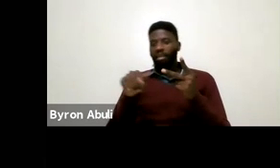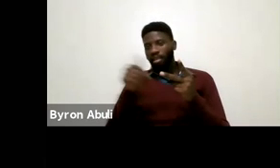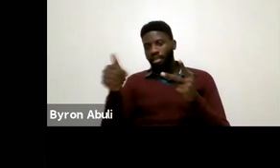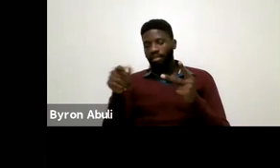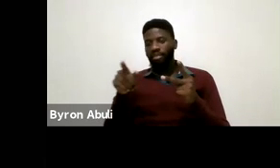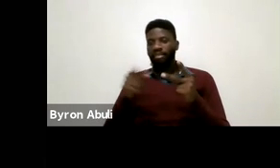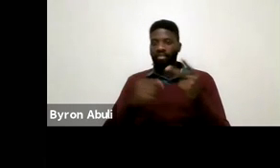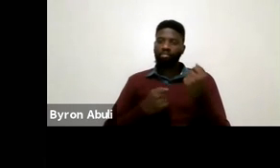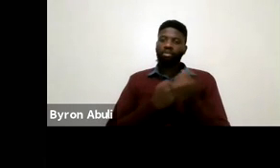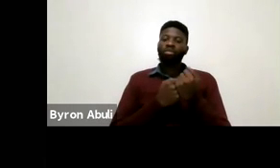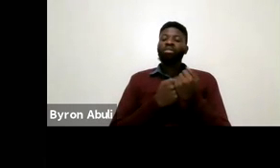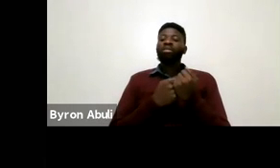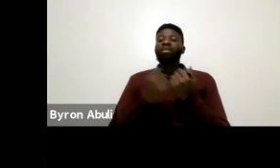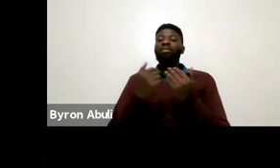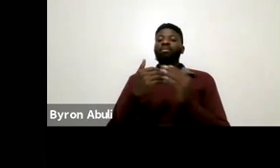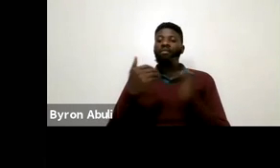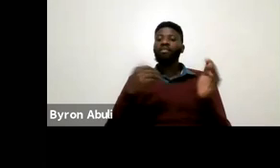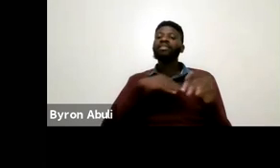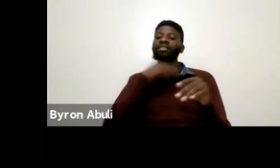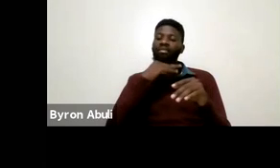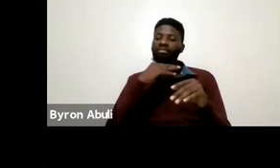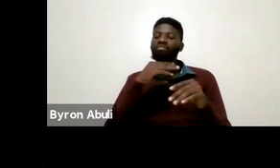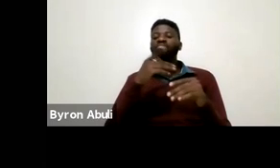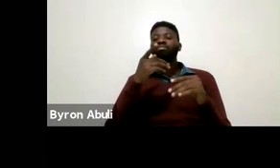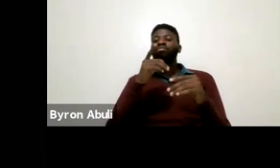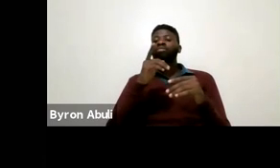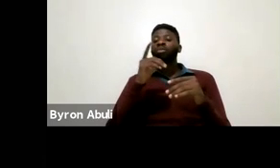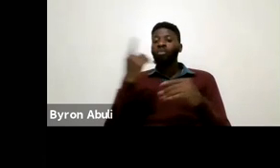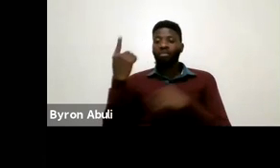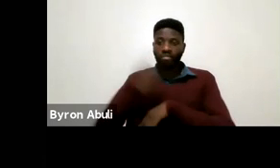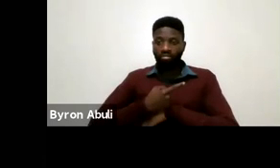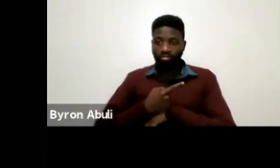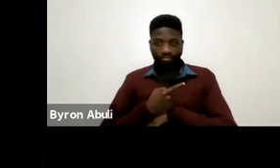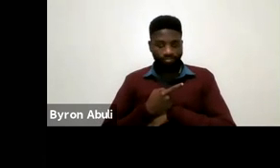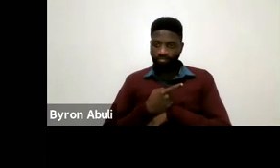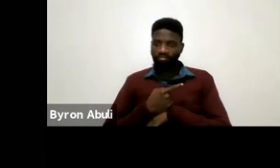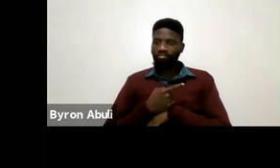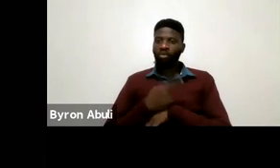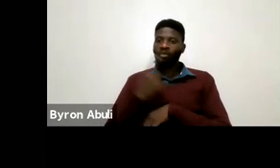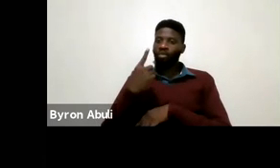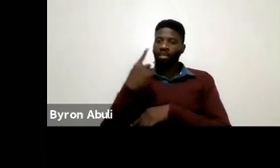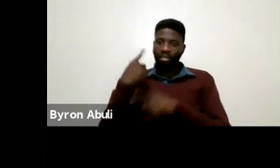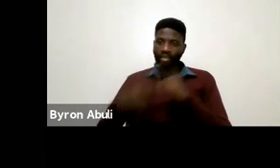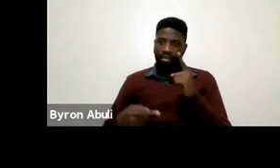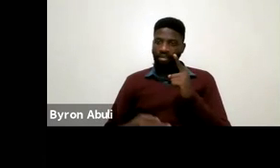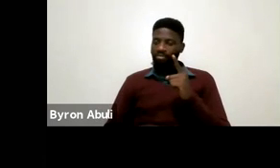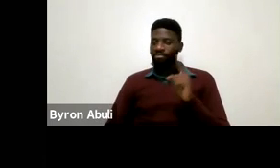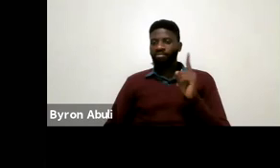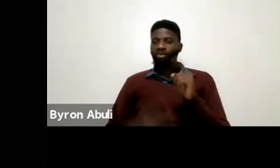one, because it's a long term. You will not inspire in a day, not in a year, not in 2 years. It will take a lot of investment and time.